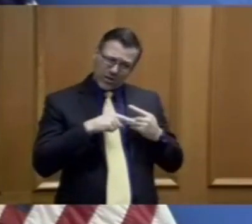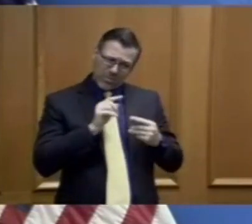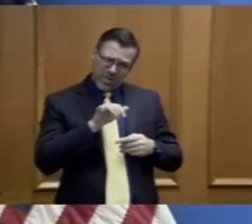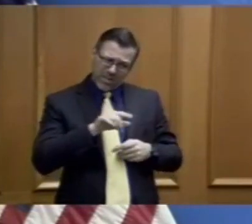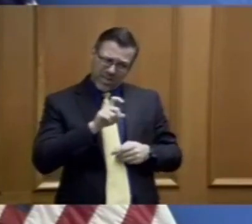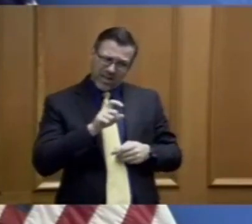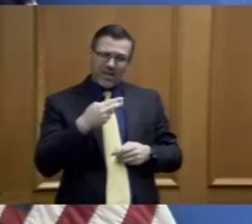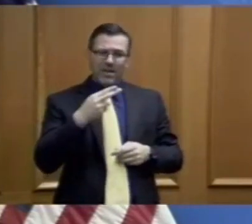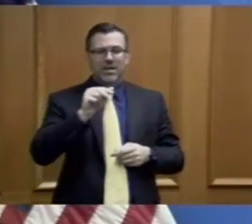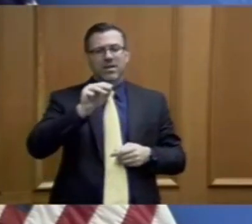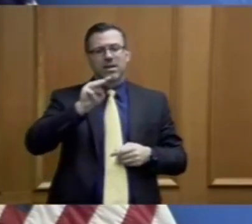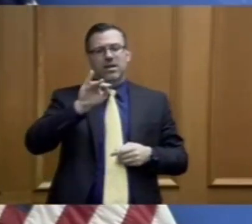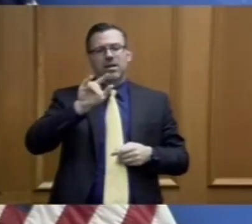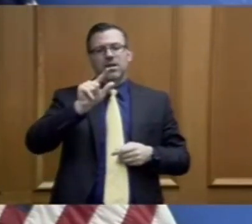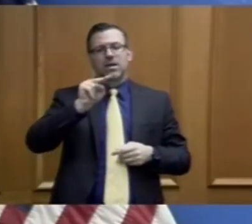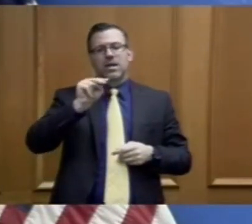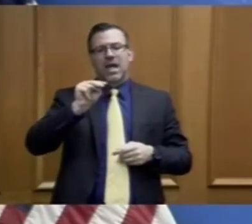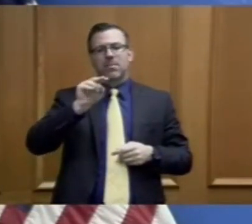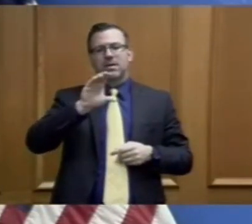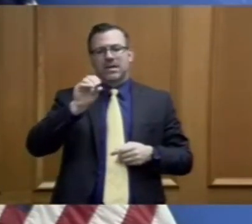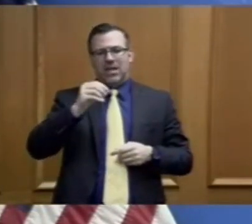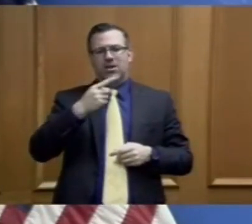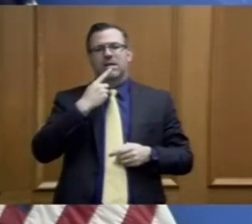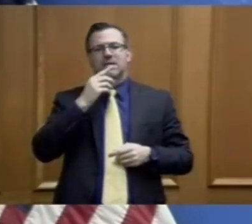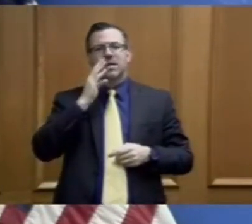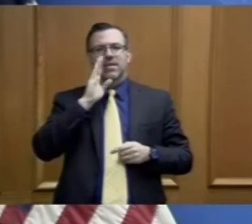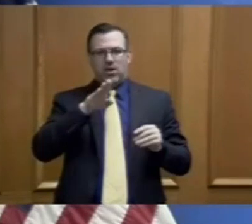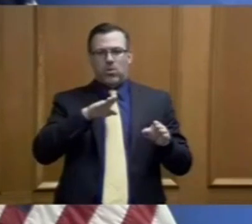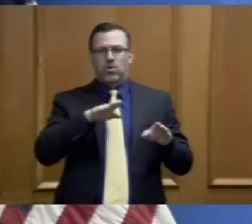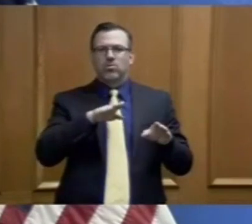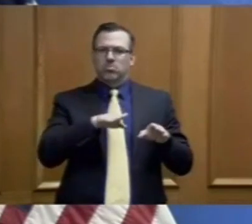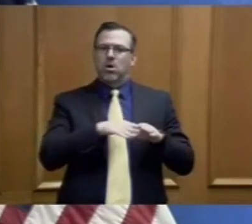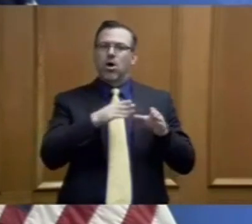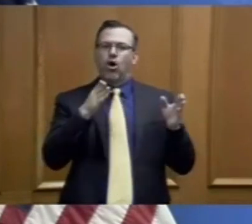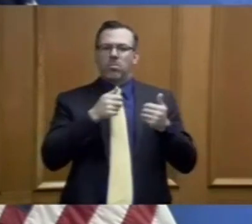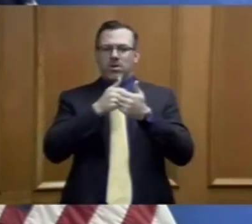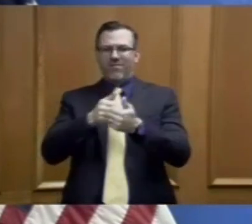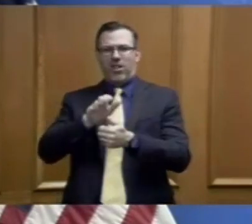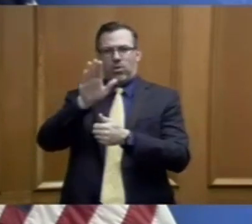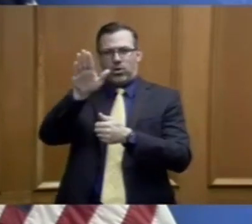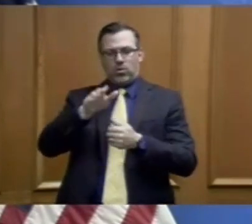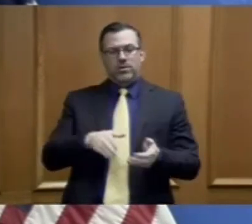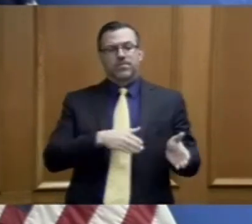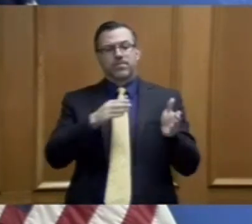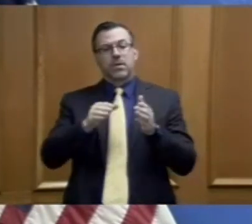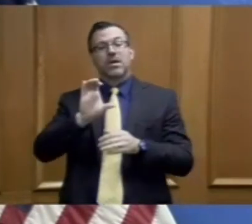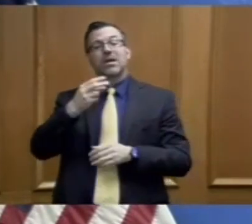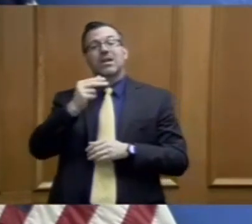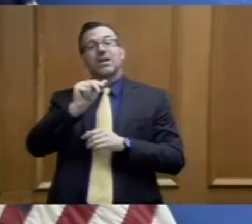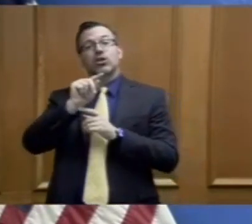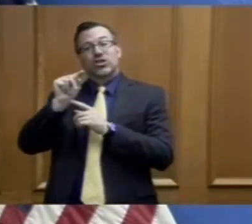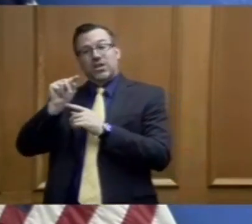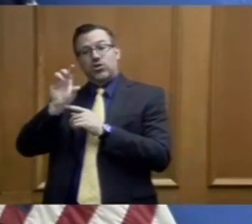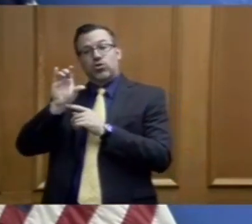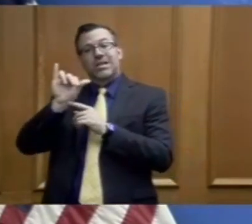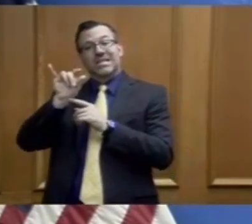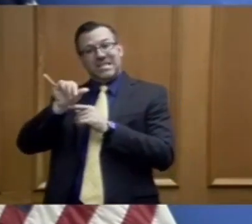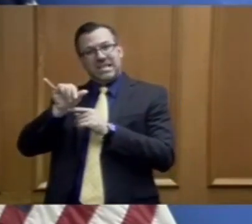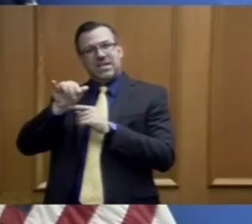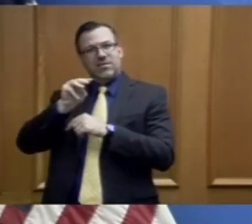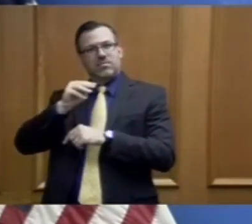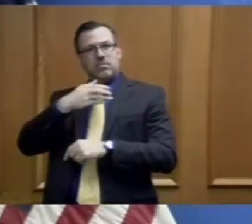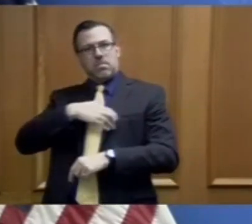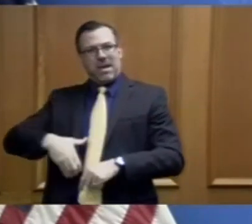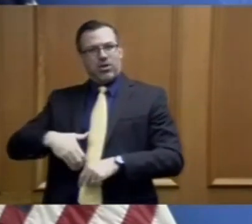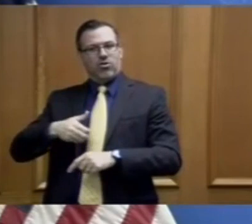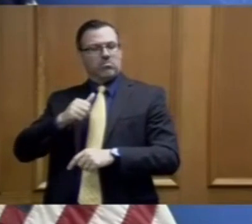the county mayor has said they plan to reopen along with your guidelines. The city mayor is not, but is that a concern since we're